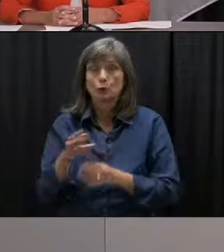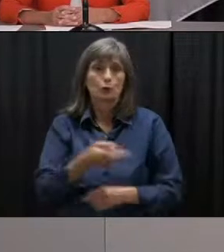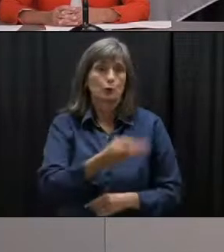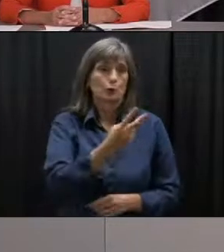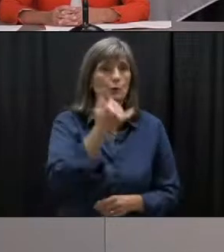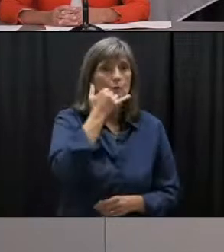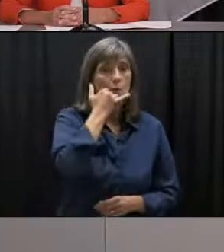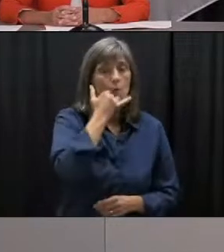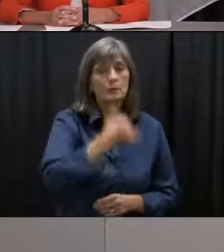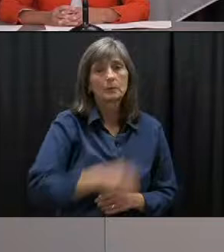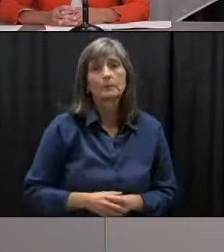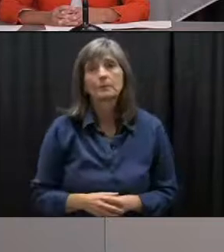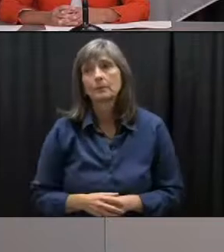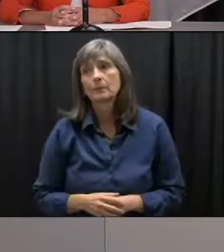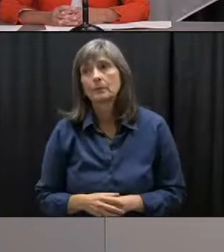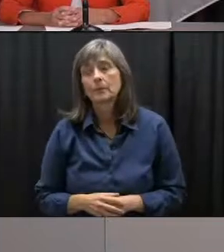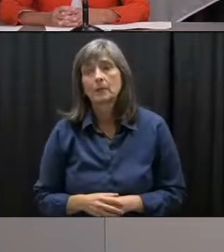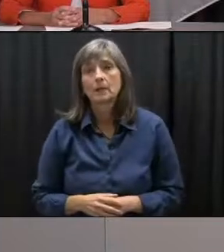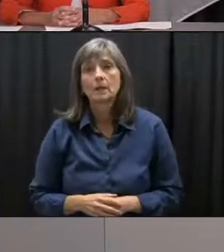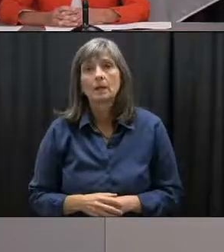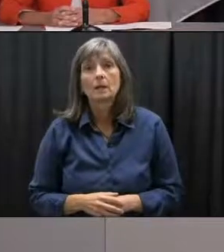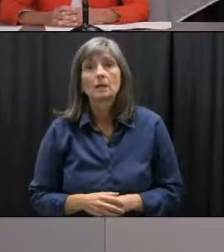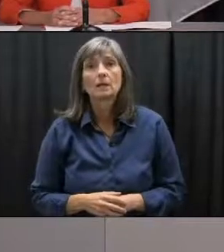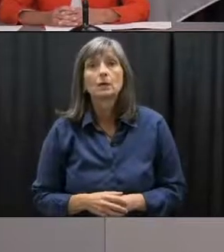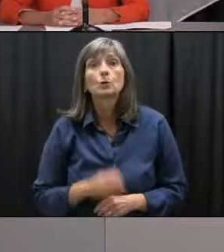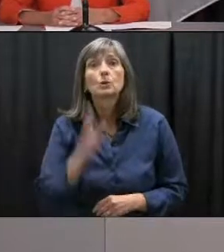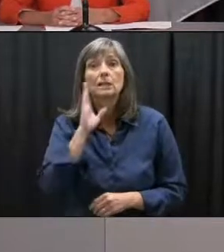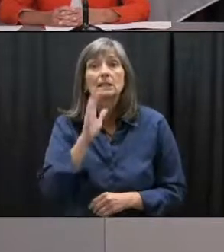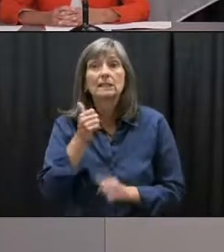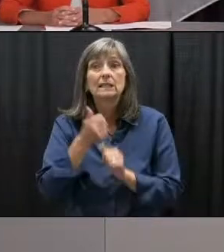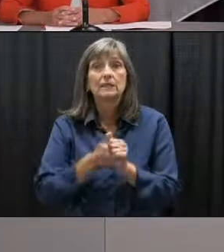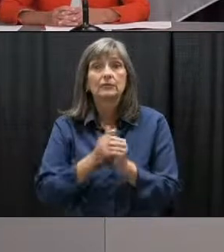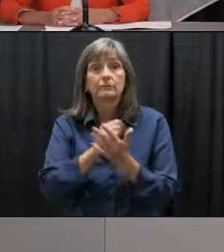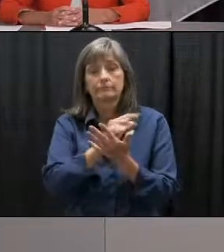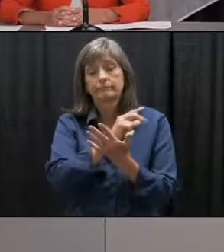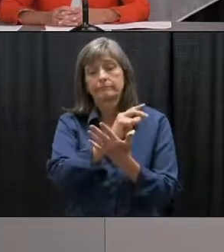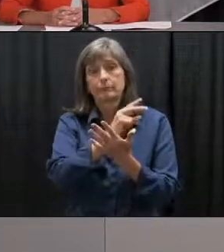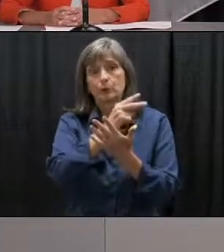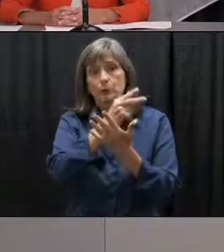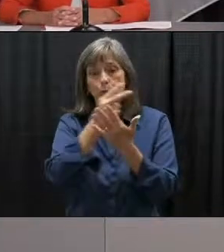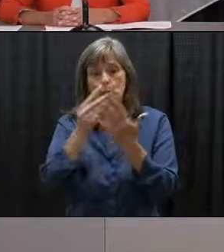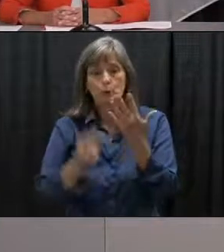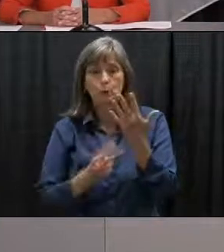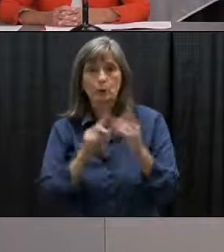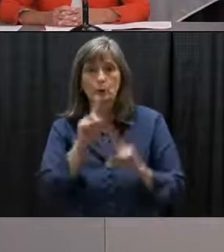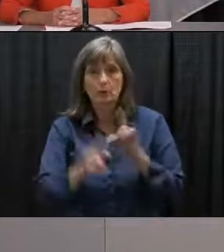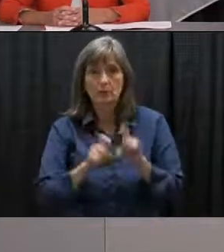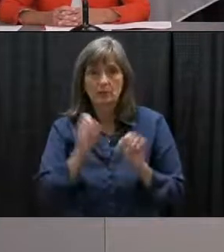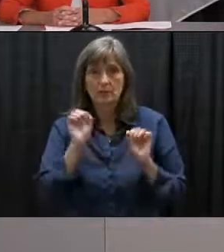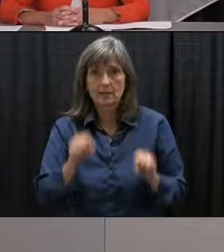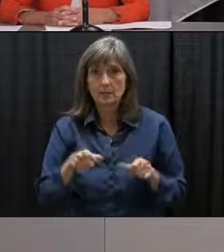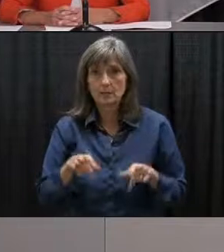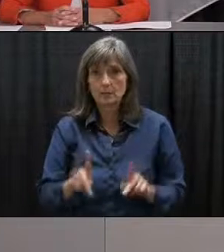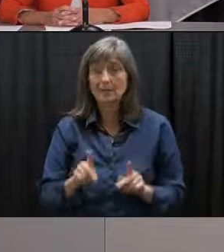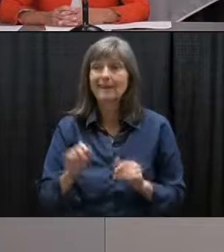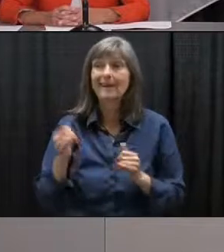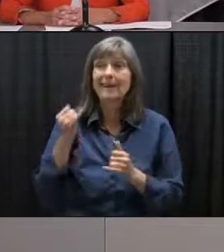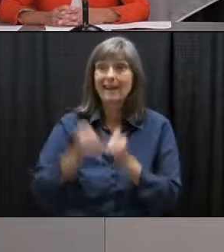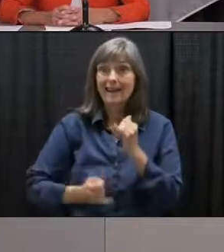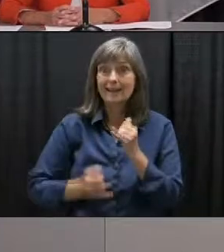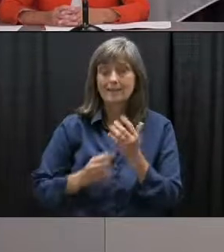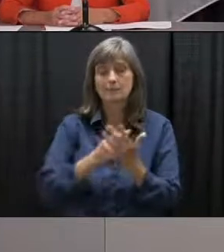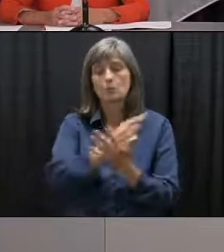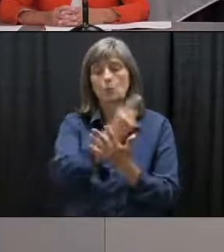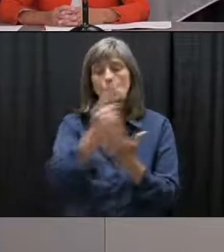The first round of the question and answer session will give each reporter the opportunity to ask 1 question and 1 follow-up. Following this, there will be a final round where